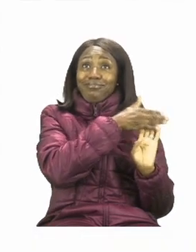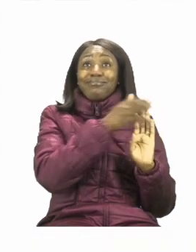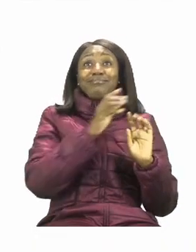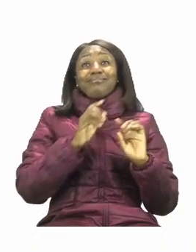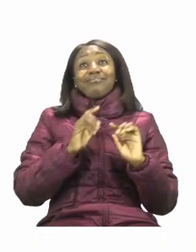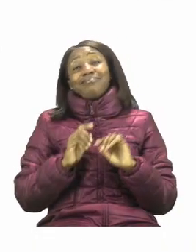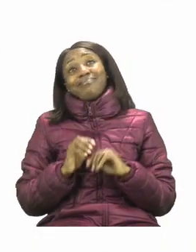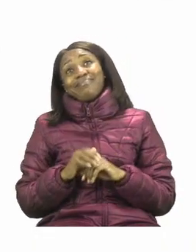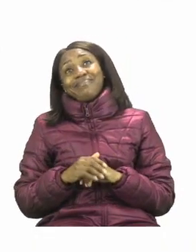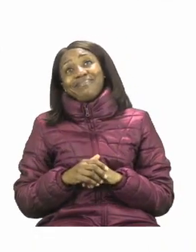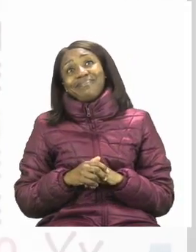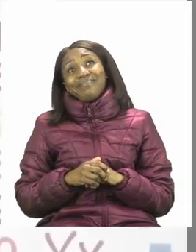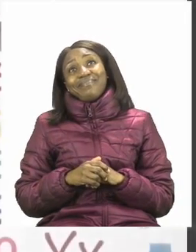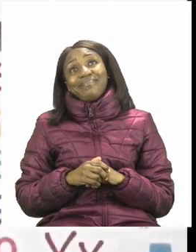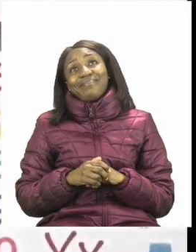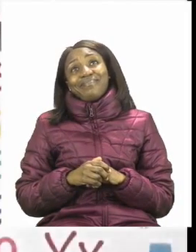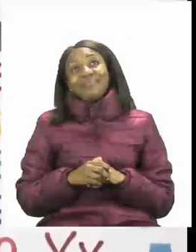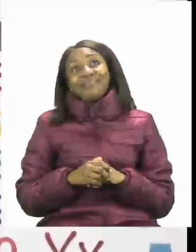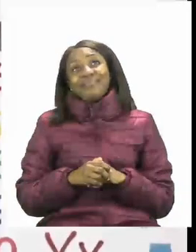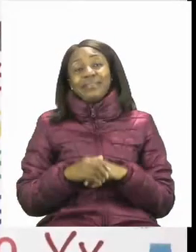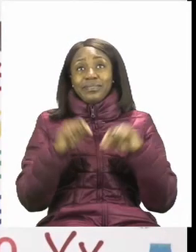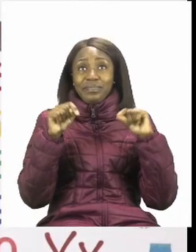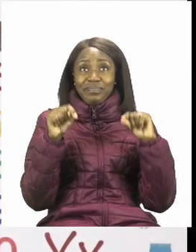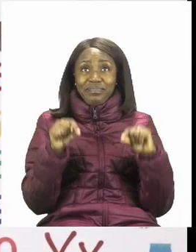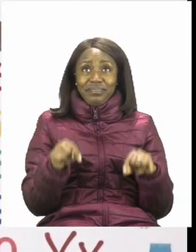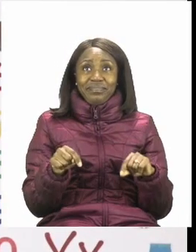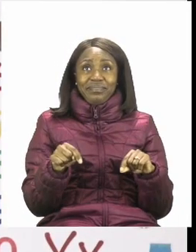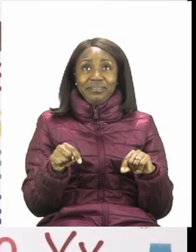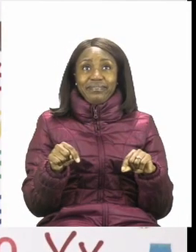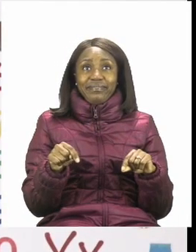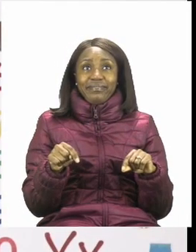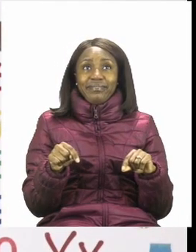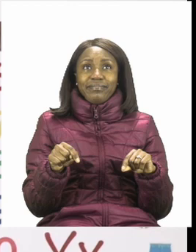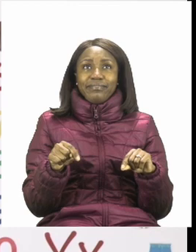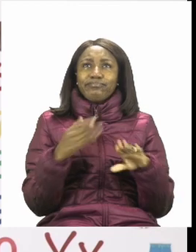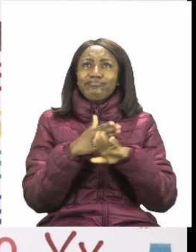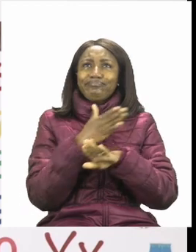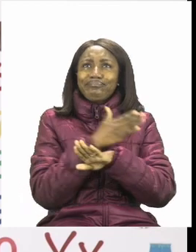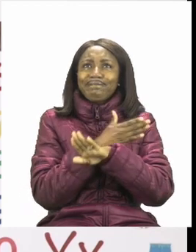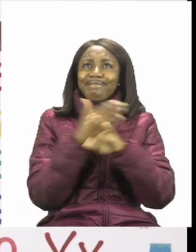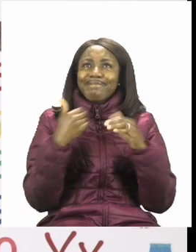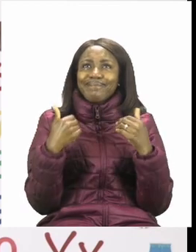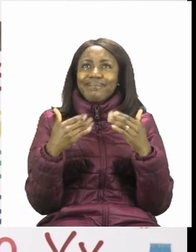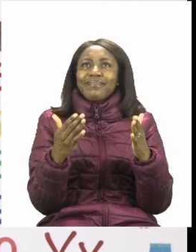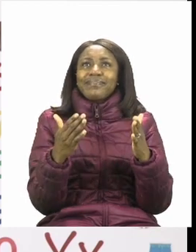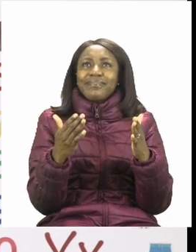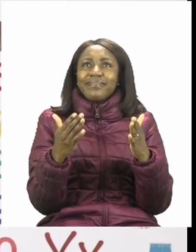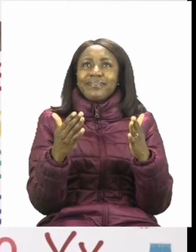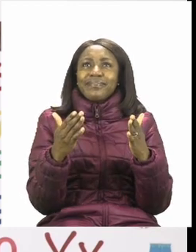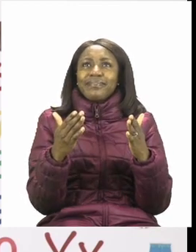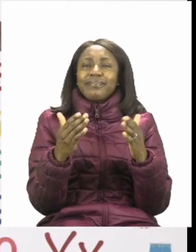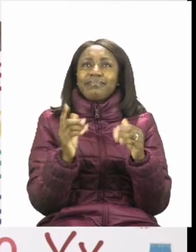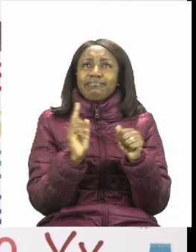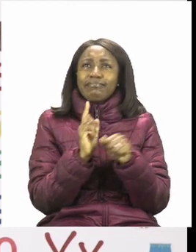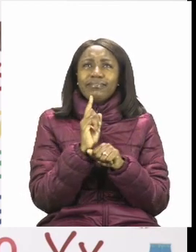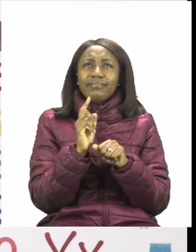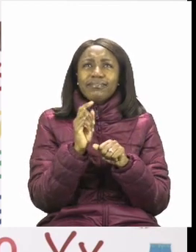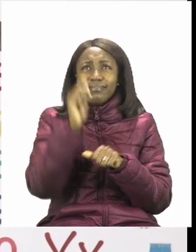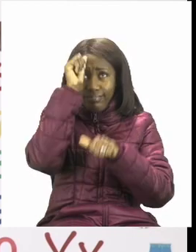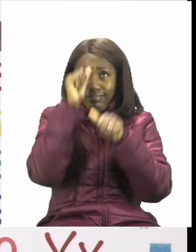measures. Right, now, before we get into our lesson, we have to remember